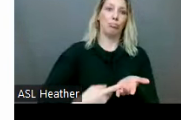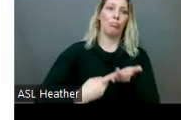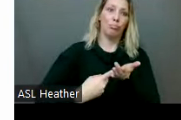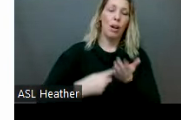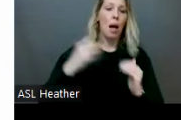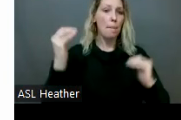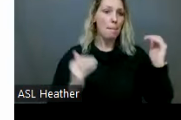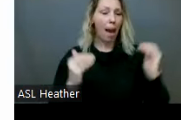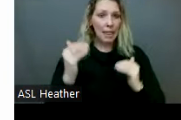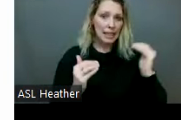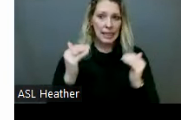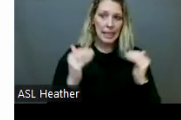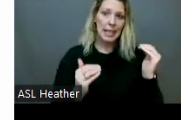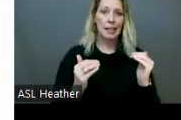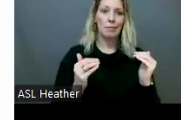balancing